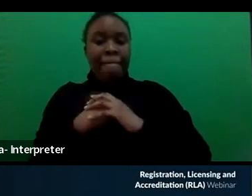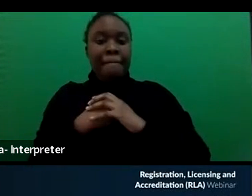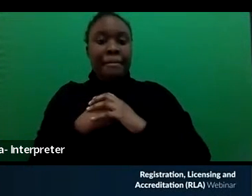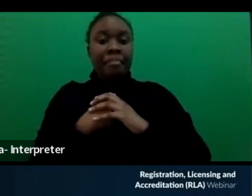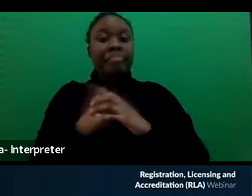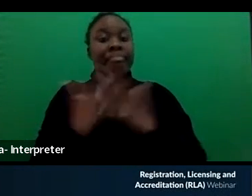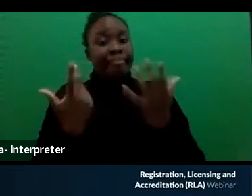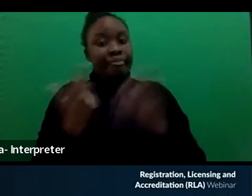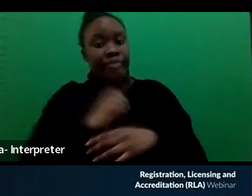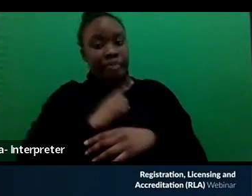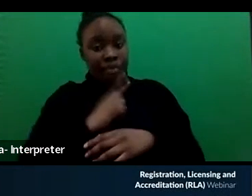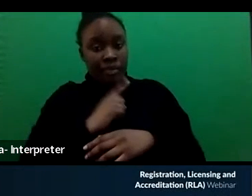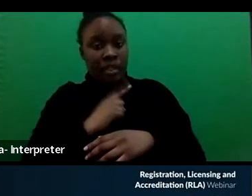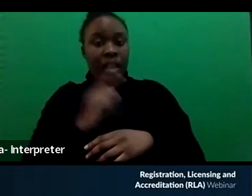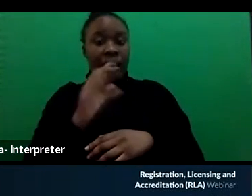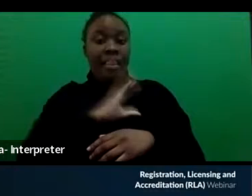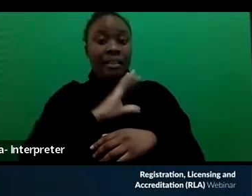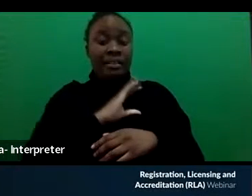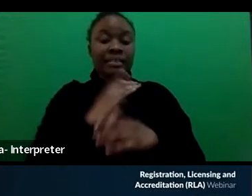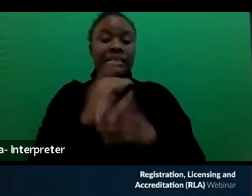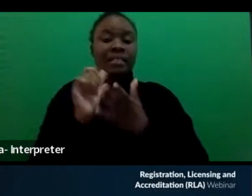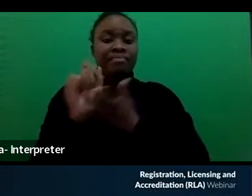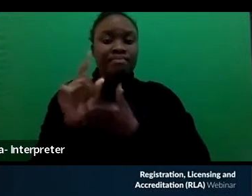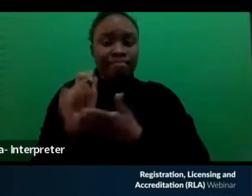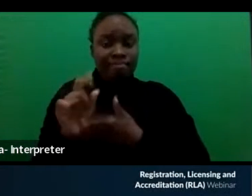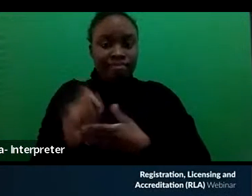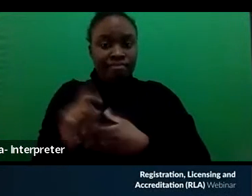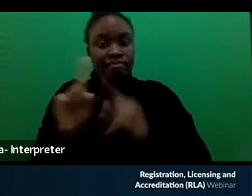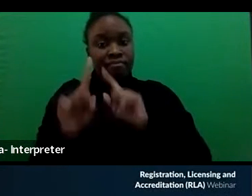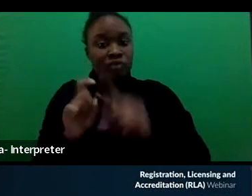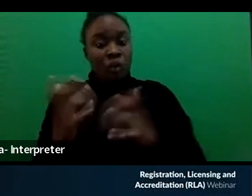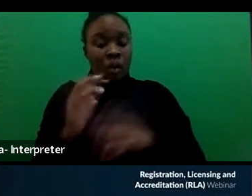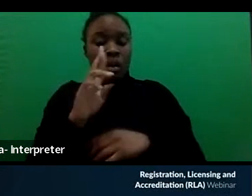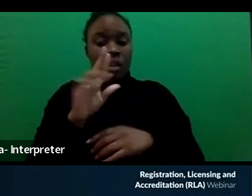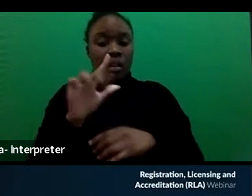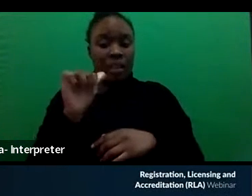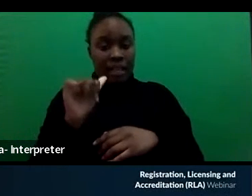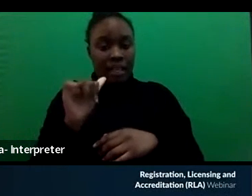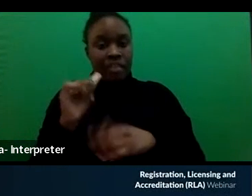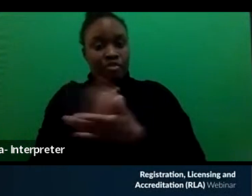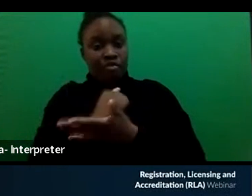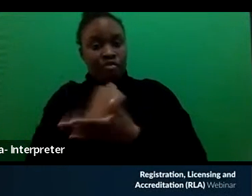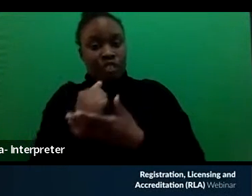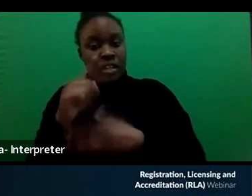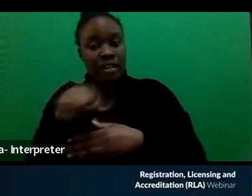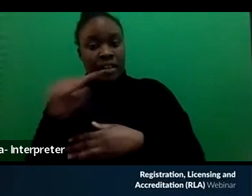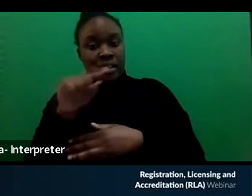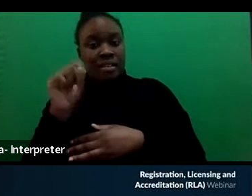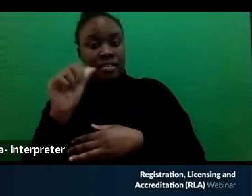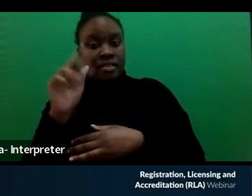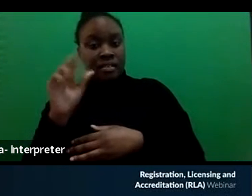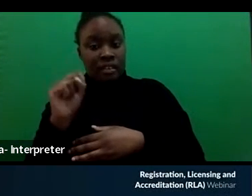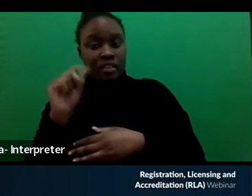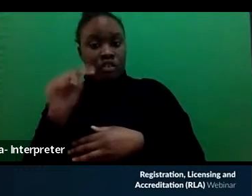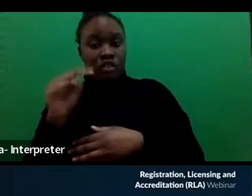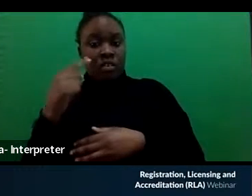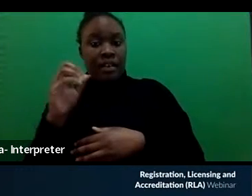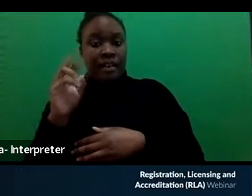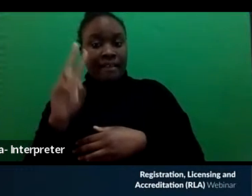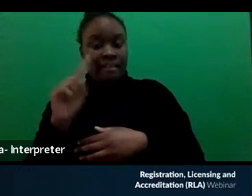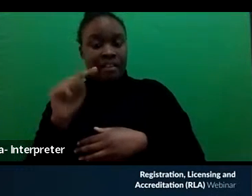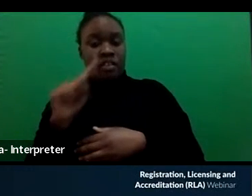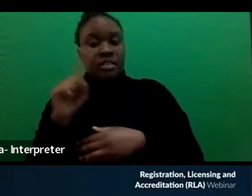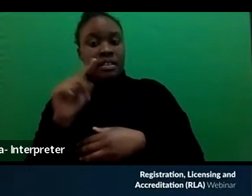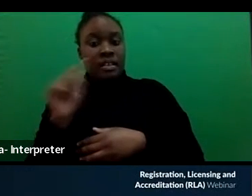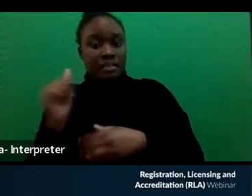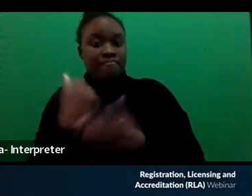Therefore, clients can send their further queries to RLA registration at sars.gov.za. The email address has also